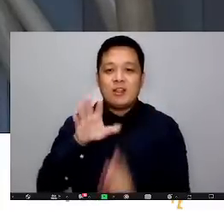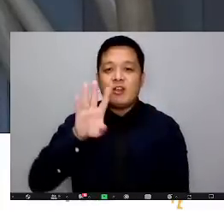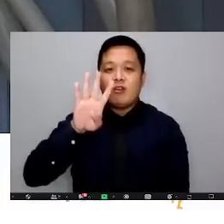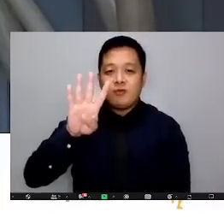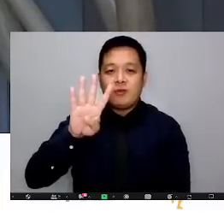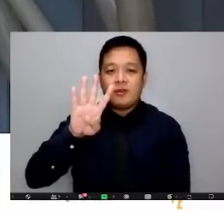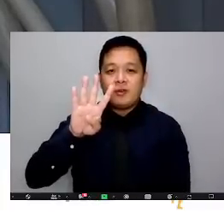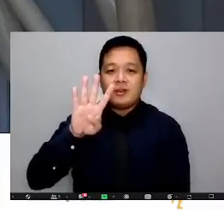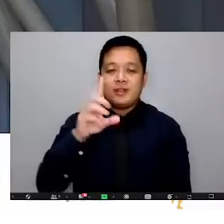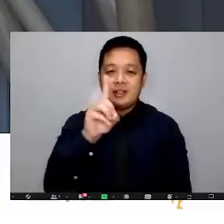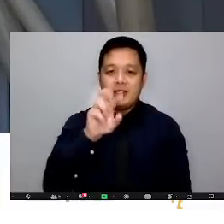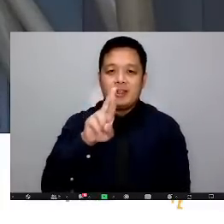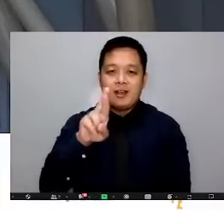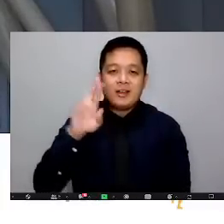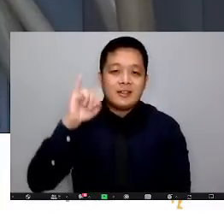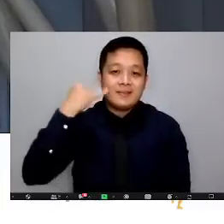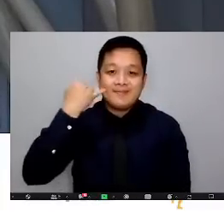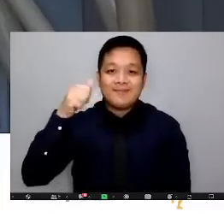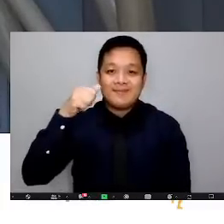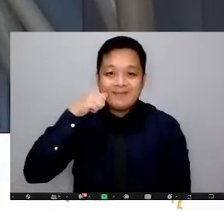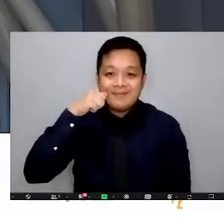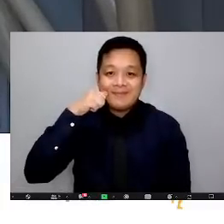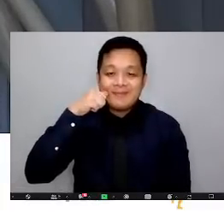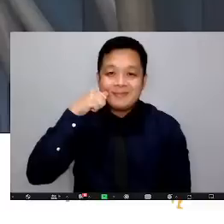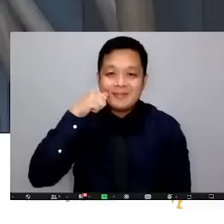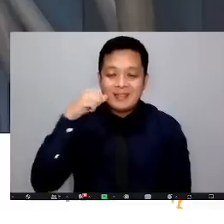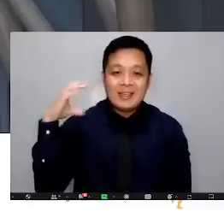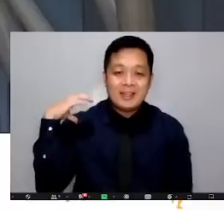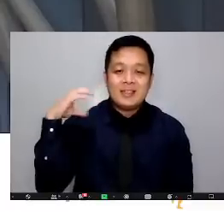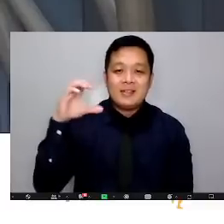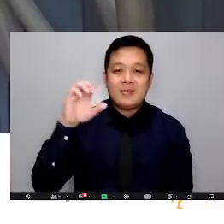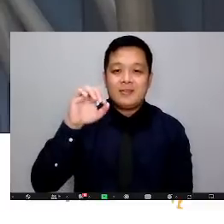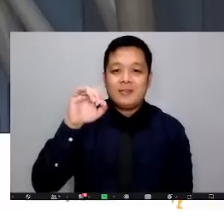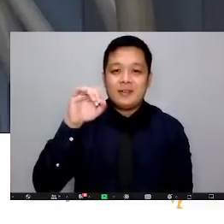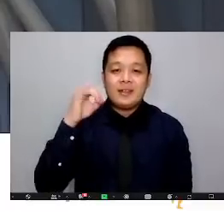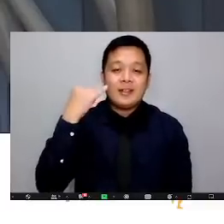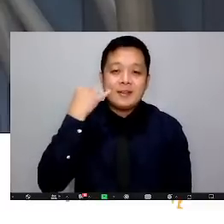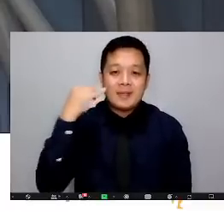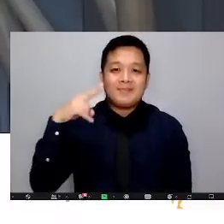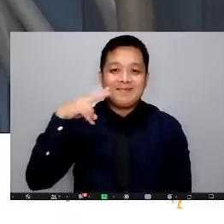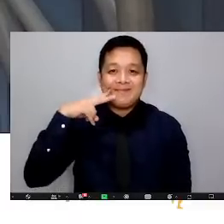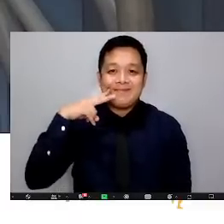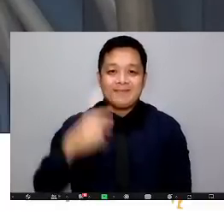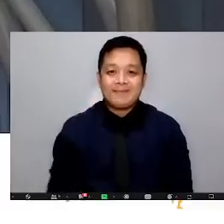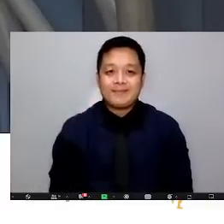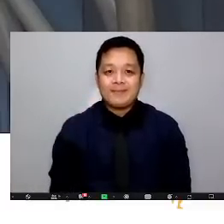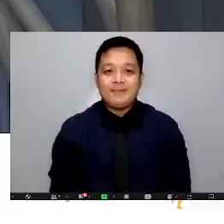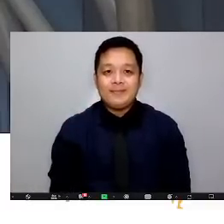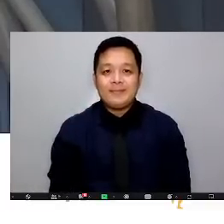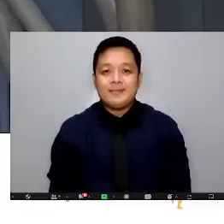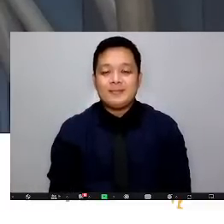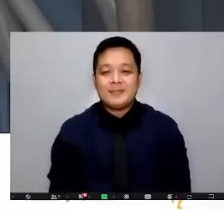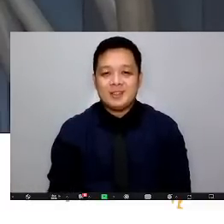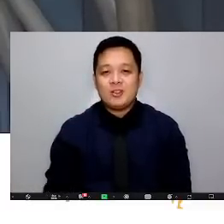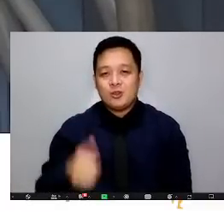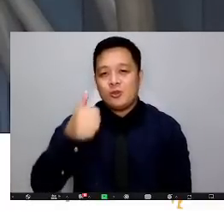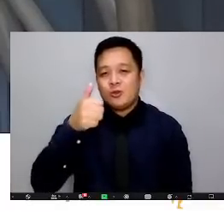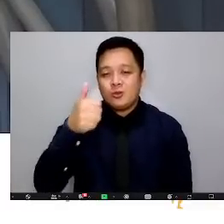D.R. Andaya, and Chief Isabel Victorino. A blessed STEM NSTF day to